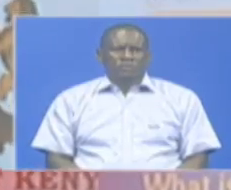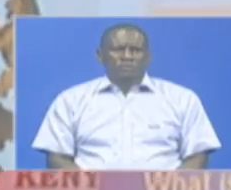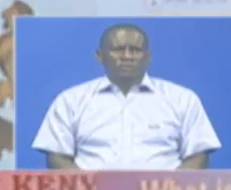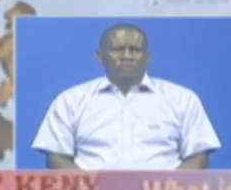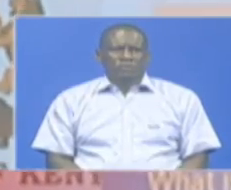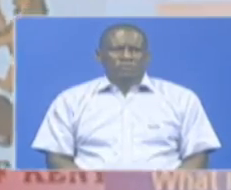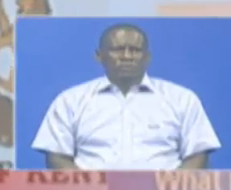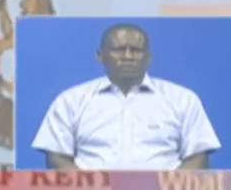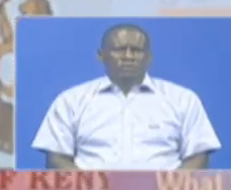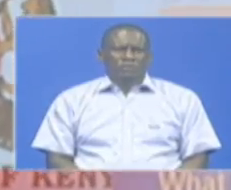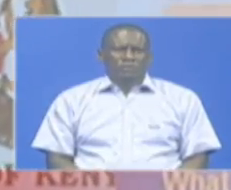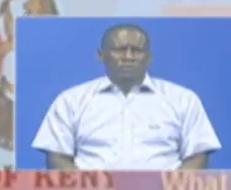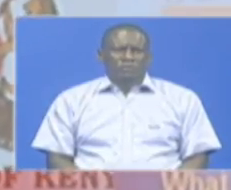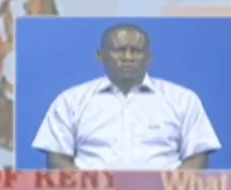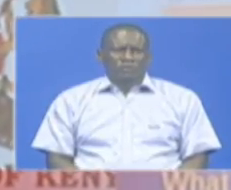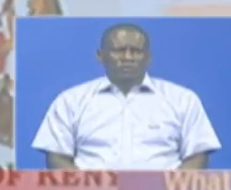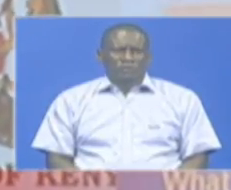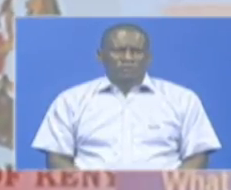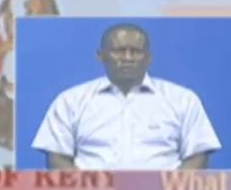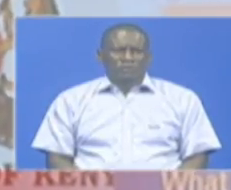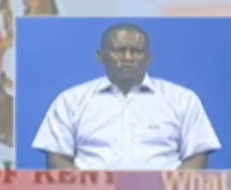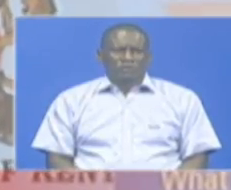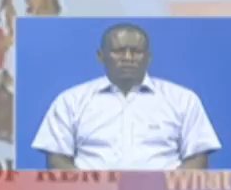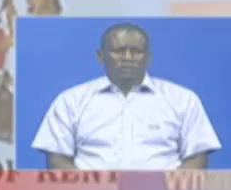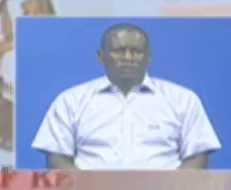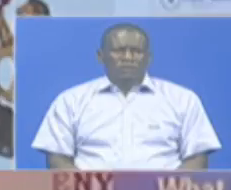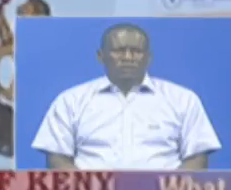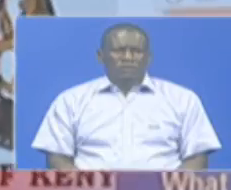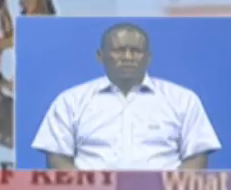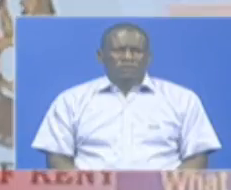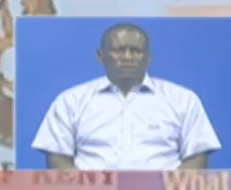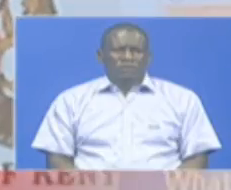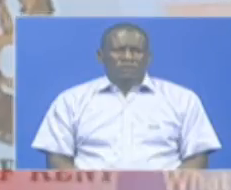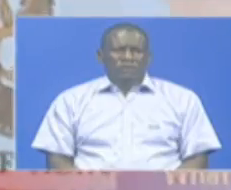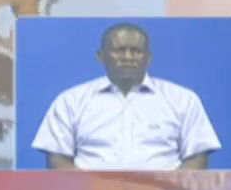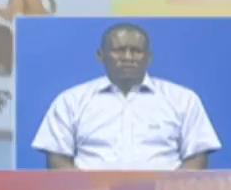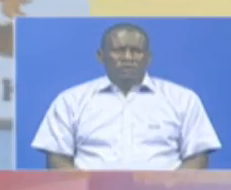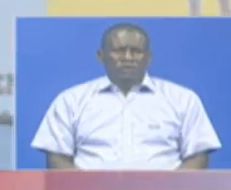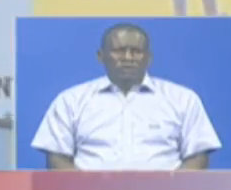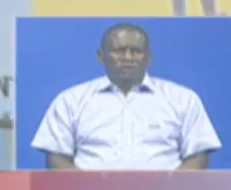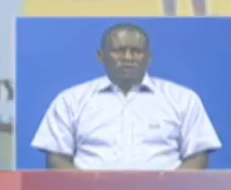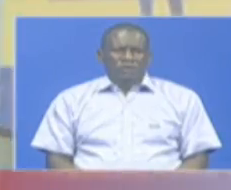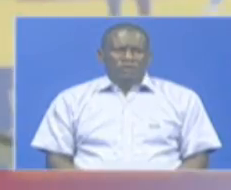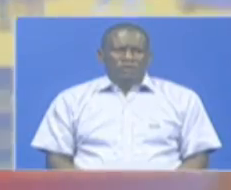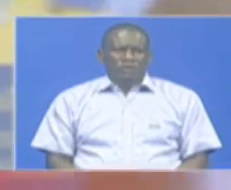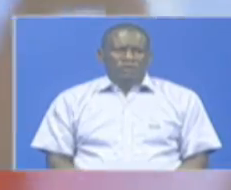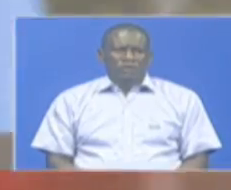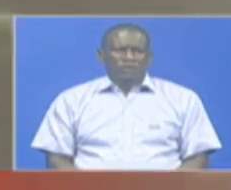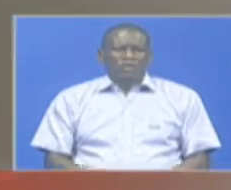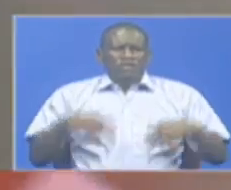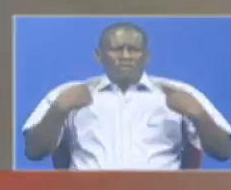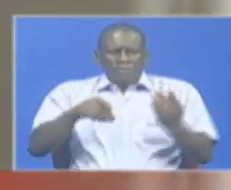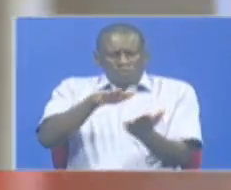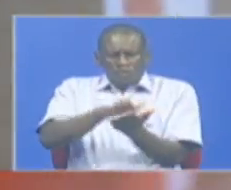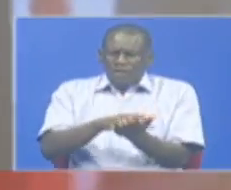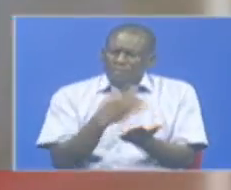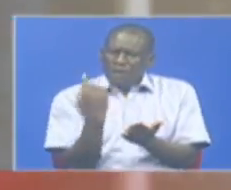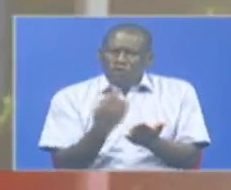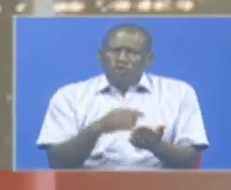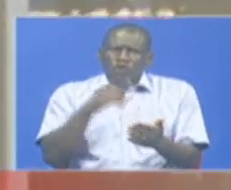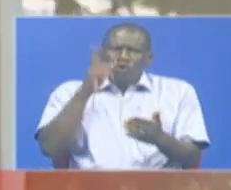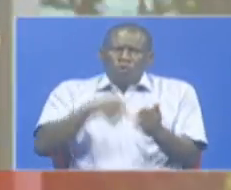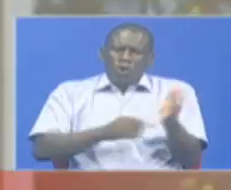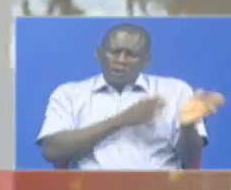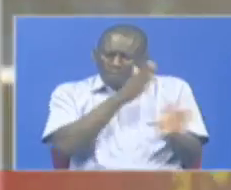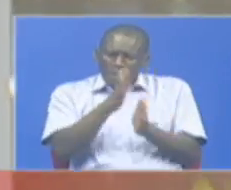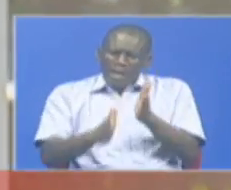Dr. Masi Korid from Standard Group PTA News. My question is on the people who are in quarantine. What criteria are